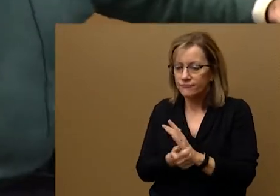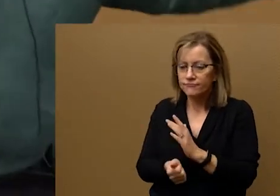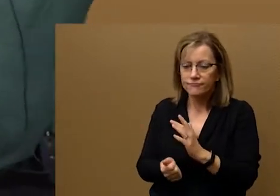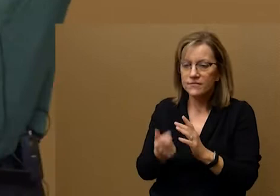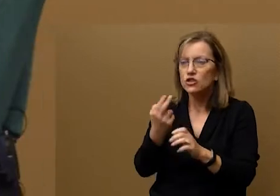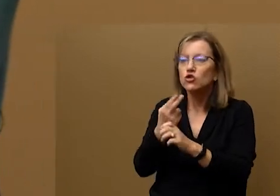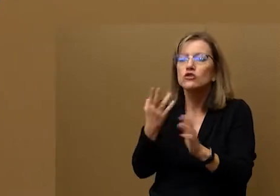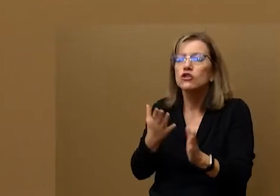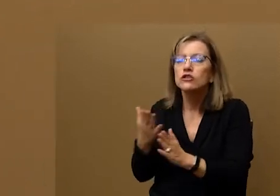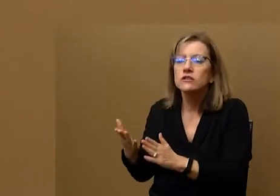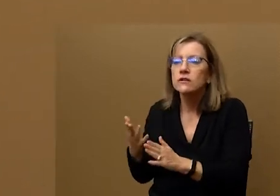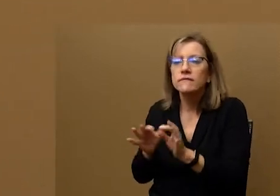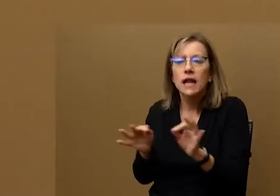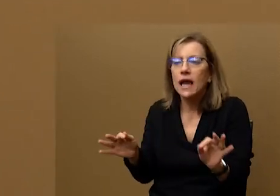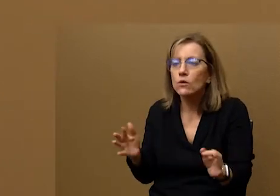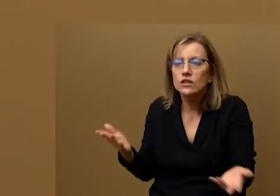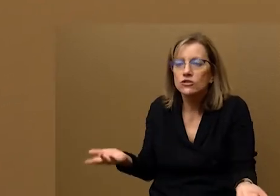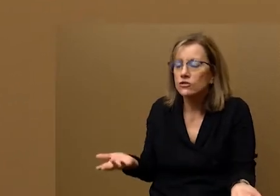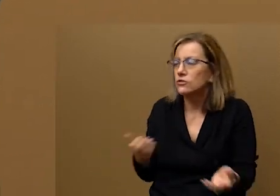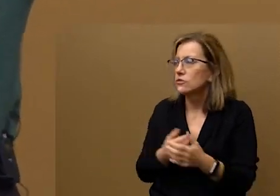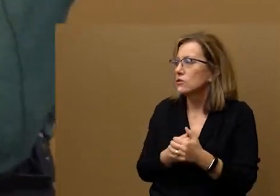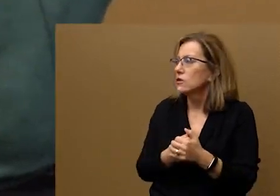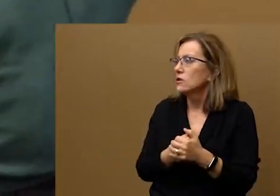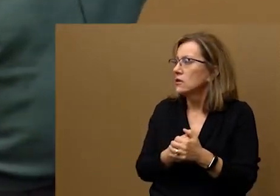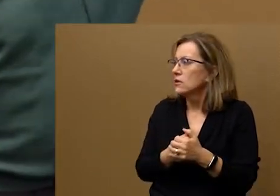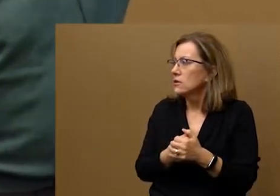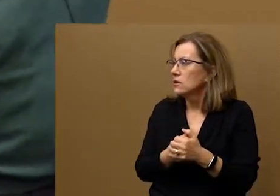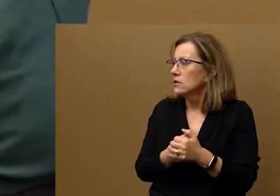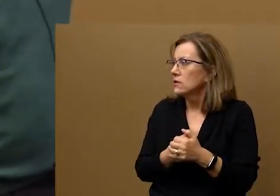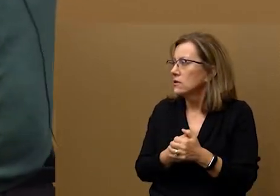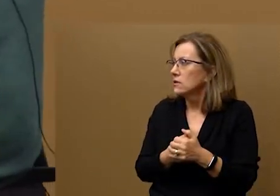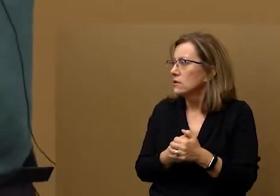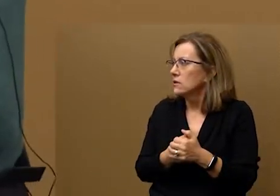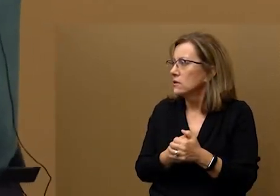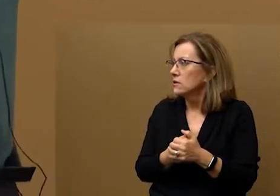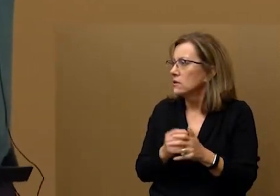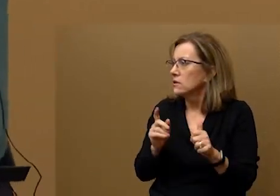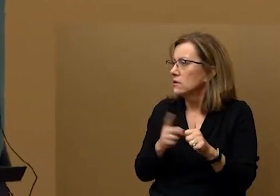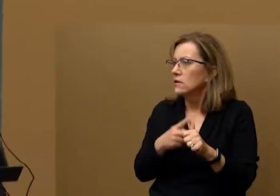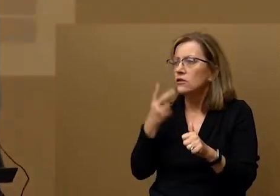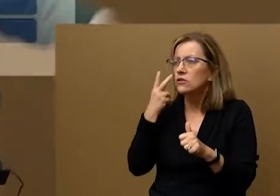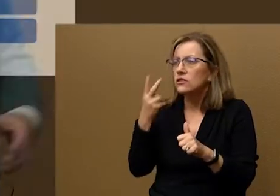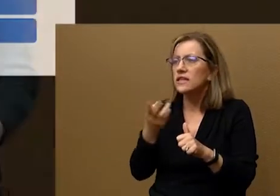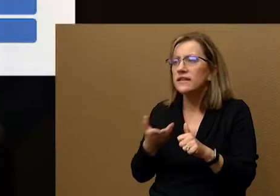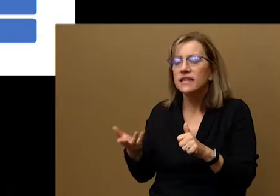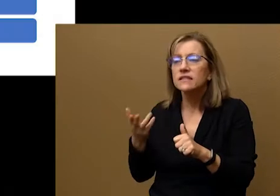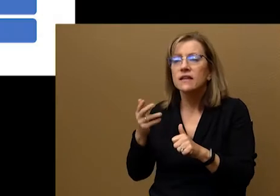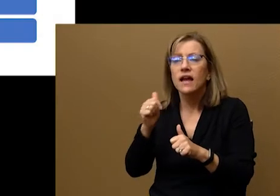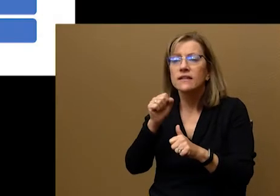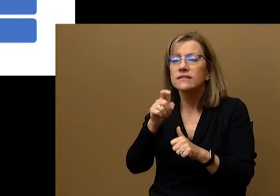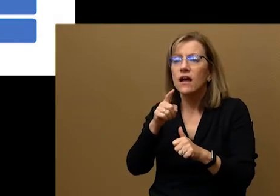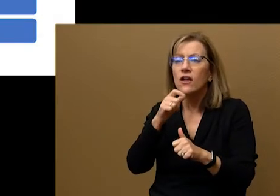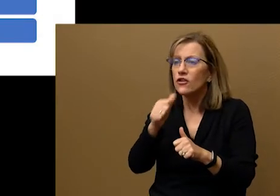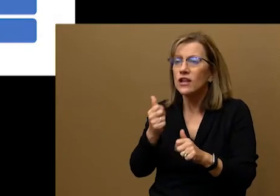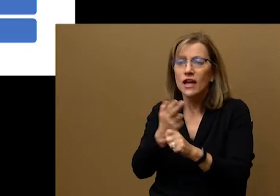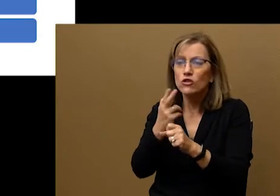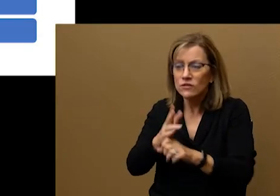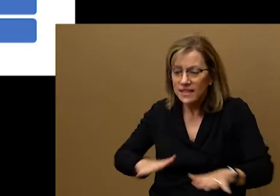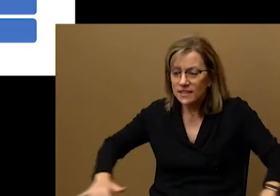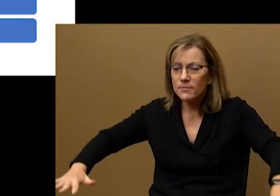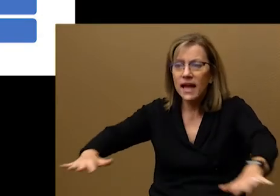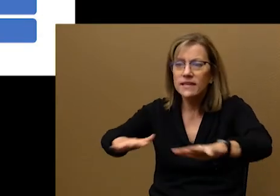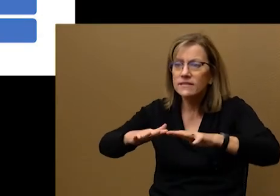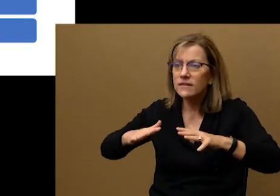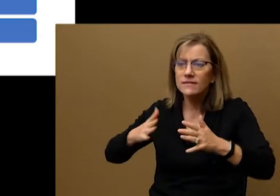Again, we could spend lots of time on this, and I apologize. I need to go through it quickly. First, you see things like in ASL, they're not